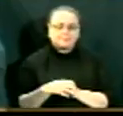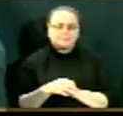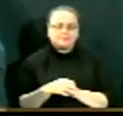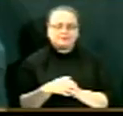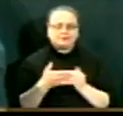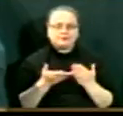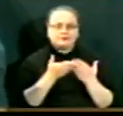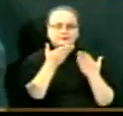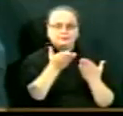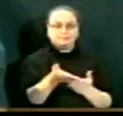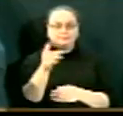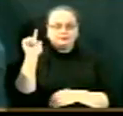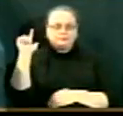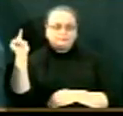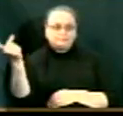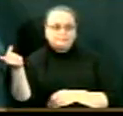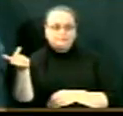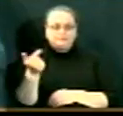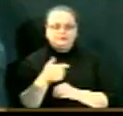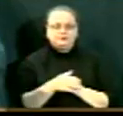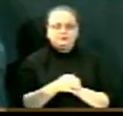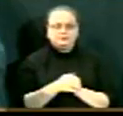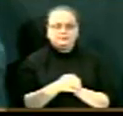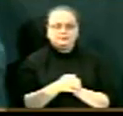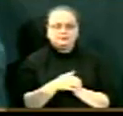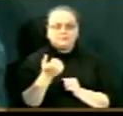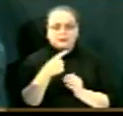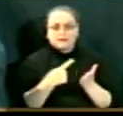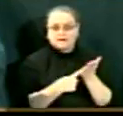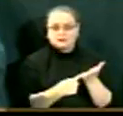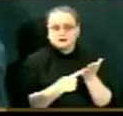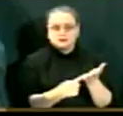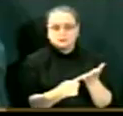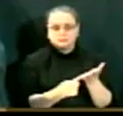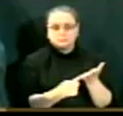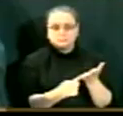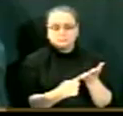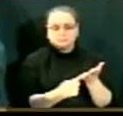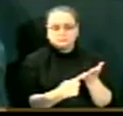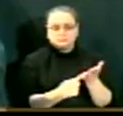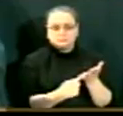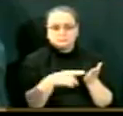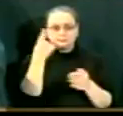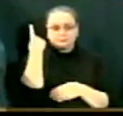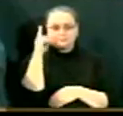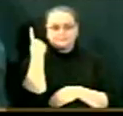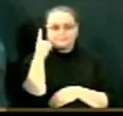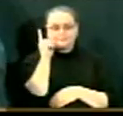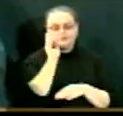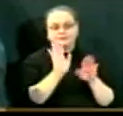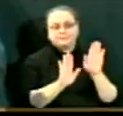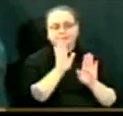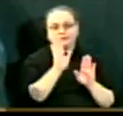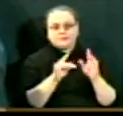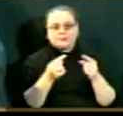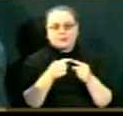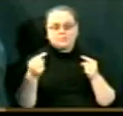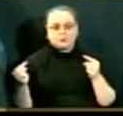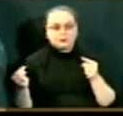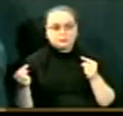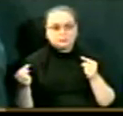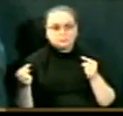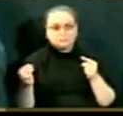Motion by Mr. Norman, seconded by Mr. McMillan. Any discussion? All in favor say aye. Aye.